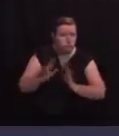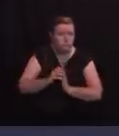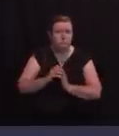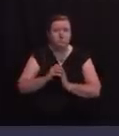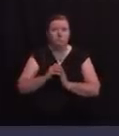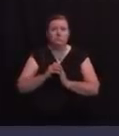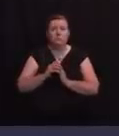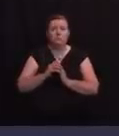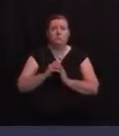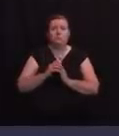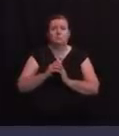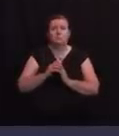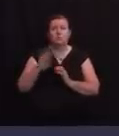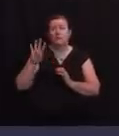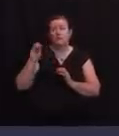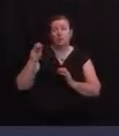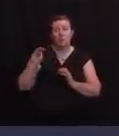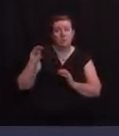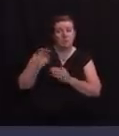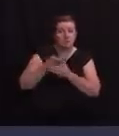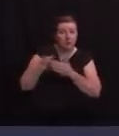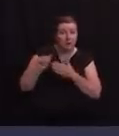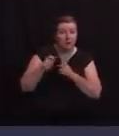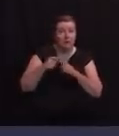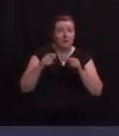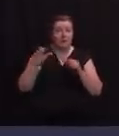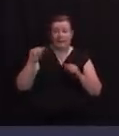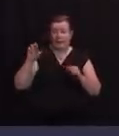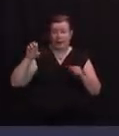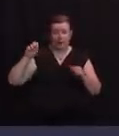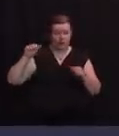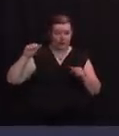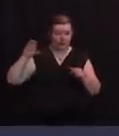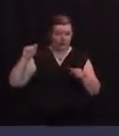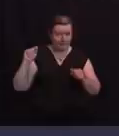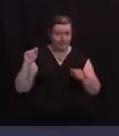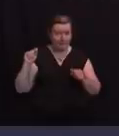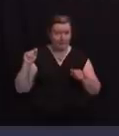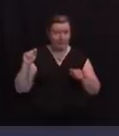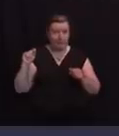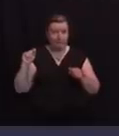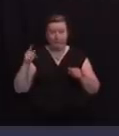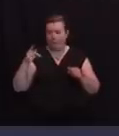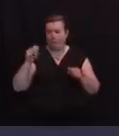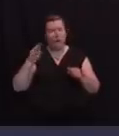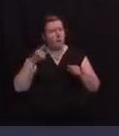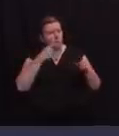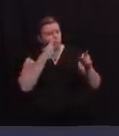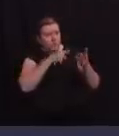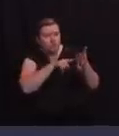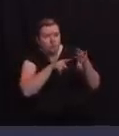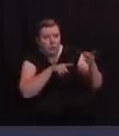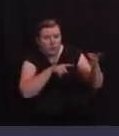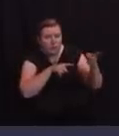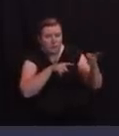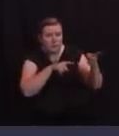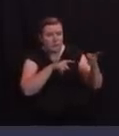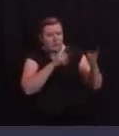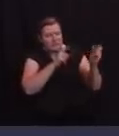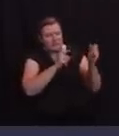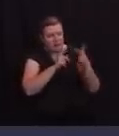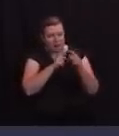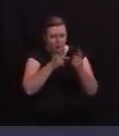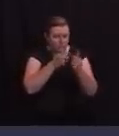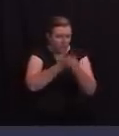spent, I'd like to follow up on that. Is that okay, Paramount? Will you make sure we do that? In Atlantic City, Pat, I think